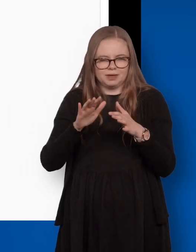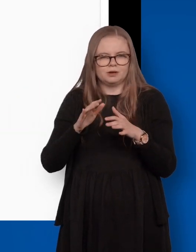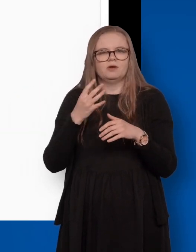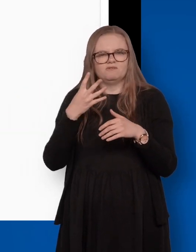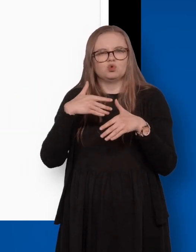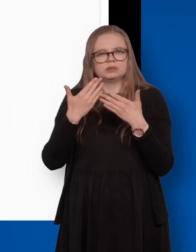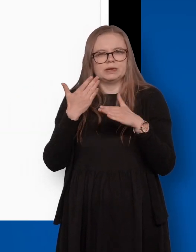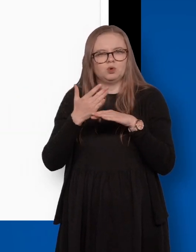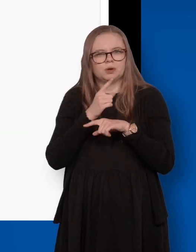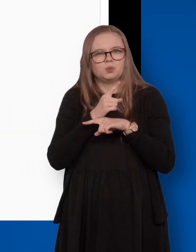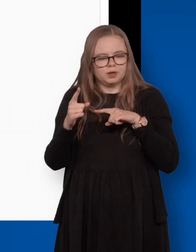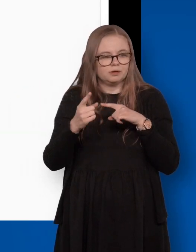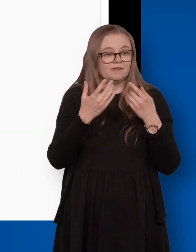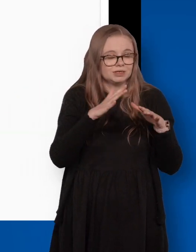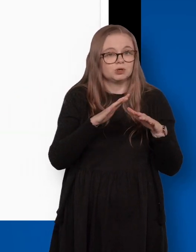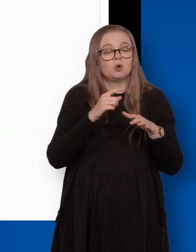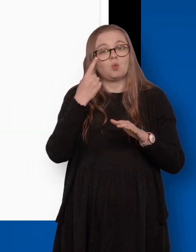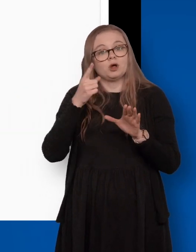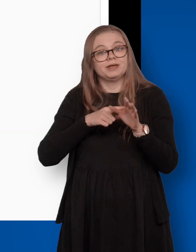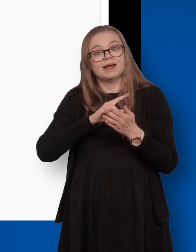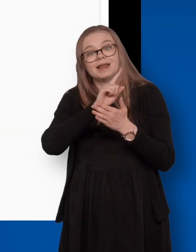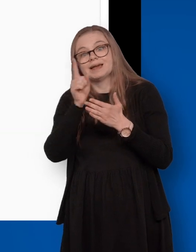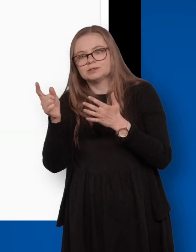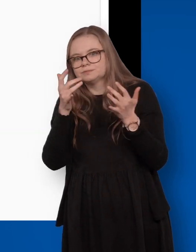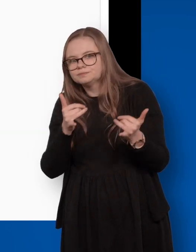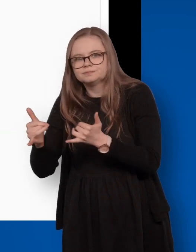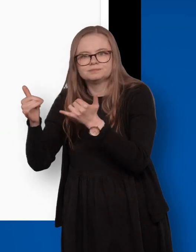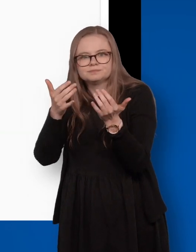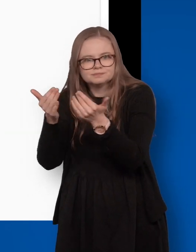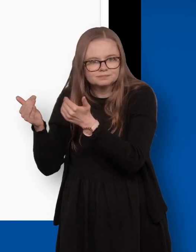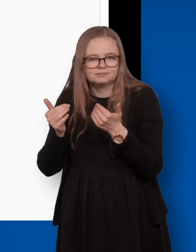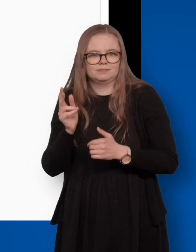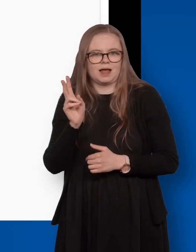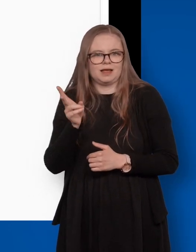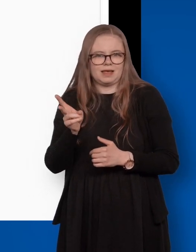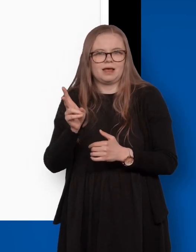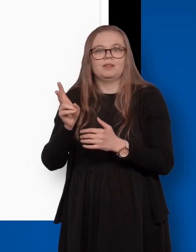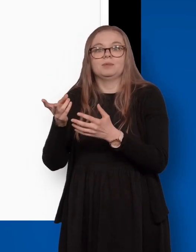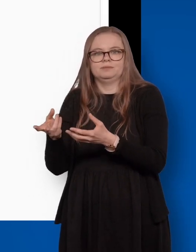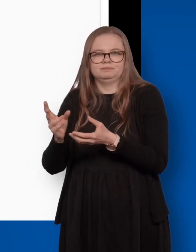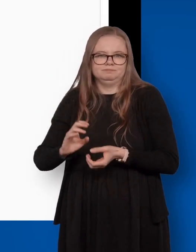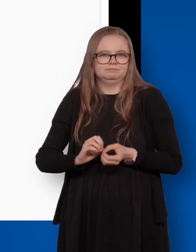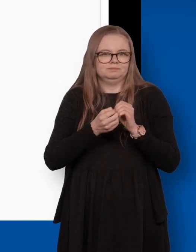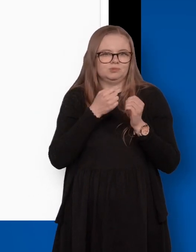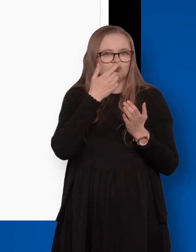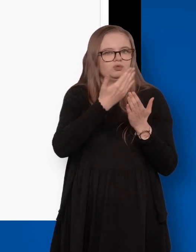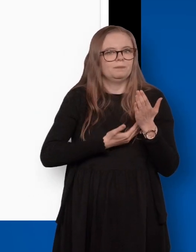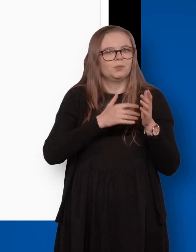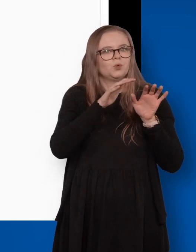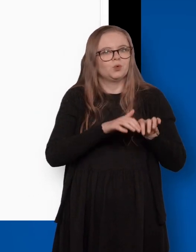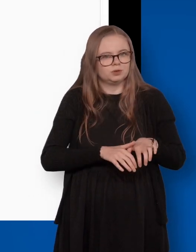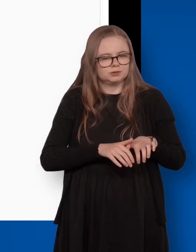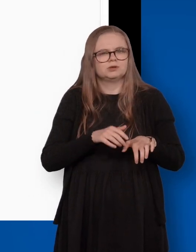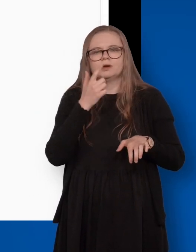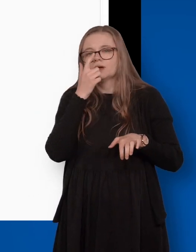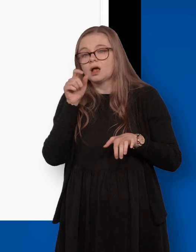survey on the 4-day week a year on. So, and we were a report based on this. And also,